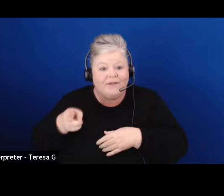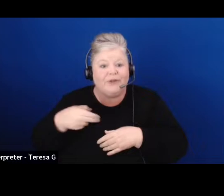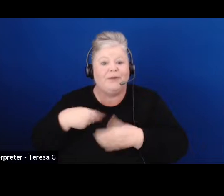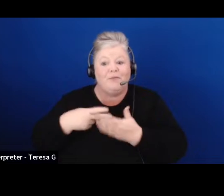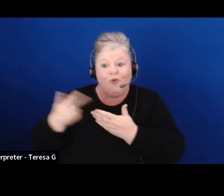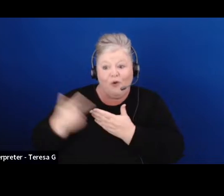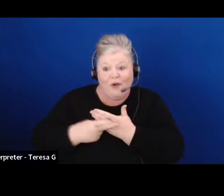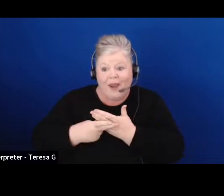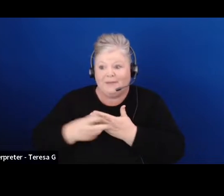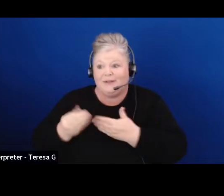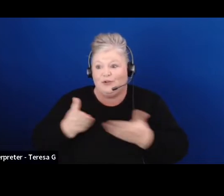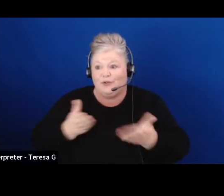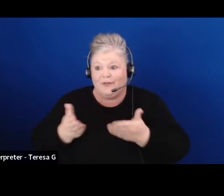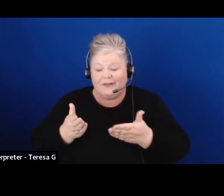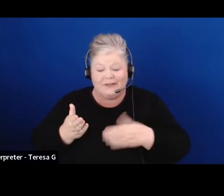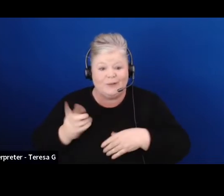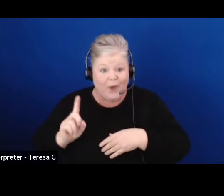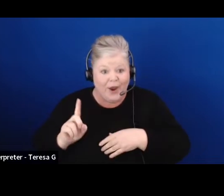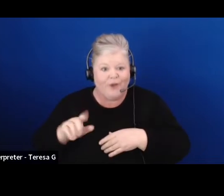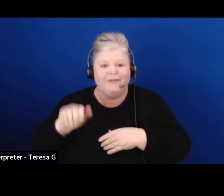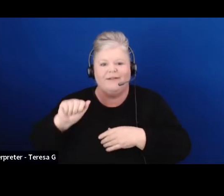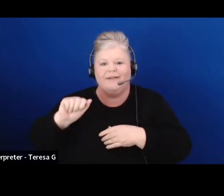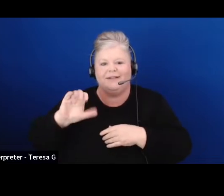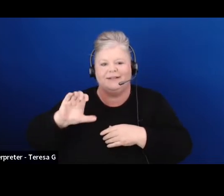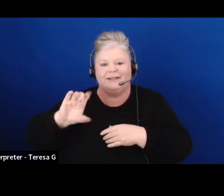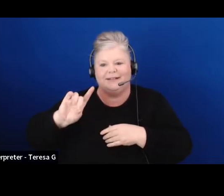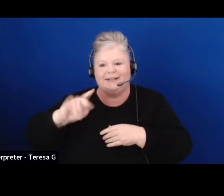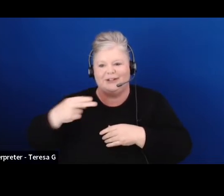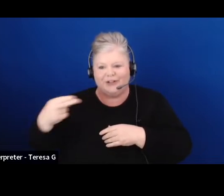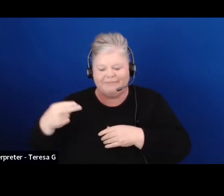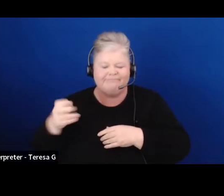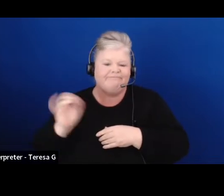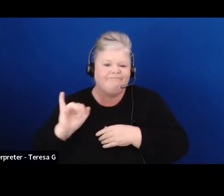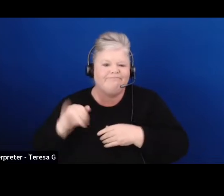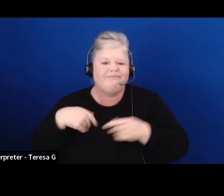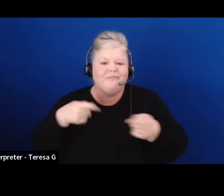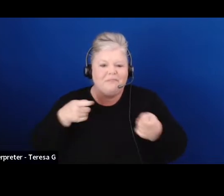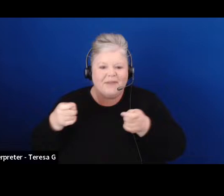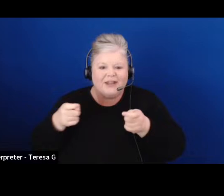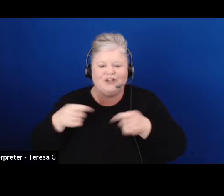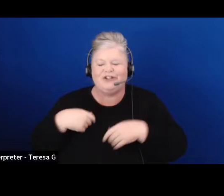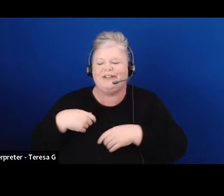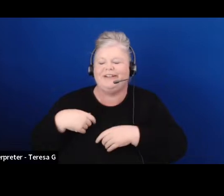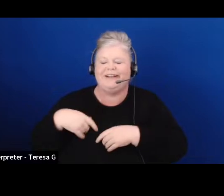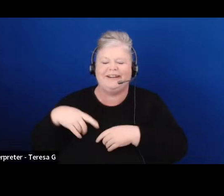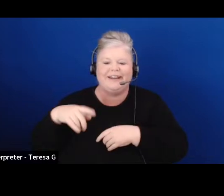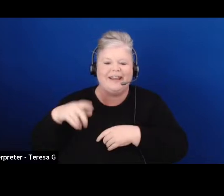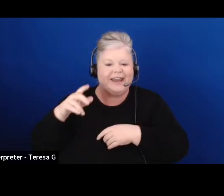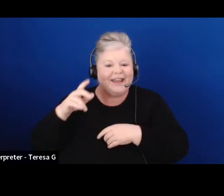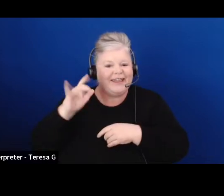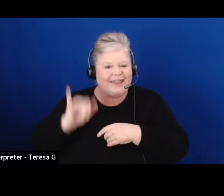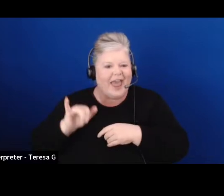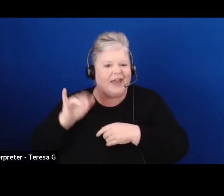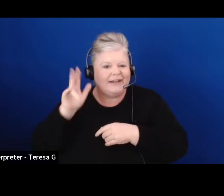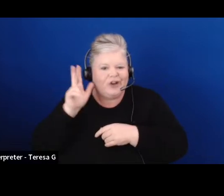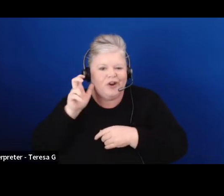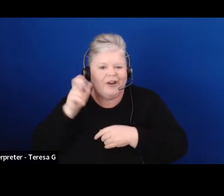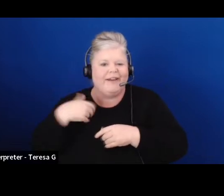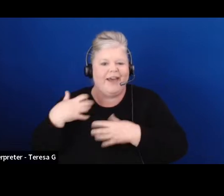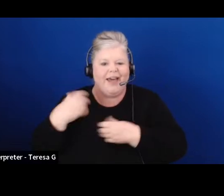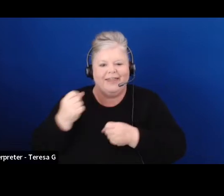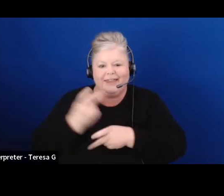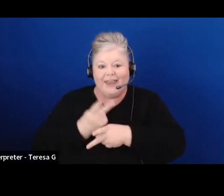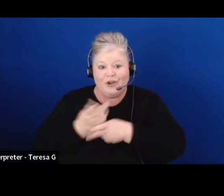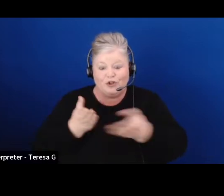at ACDHH, also managing hearing healthcare services. And I've been with ACDHH